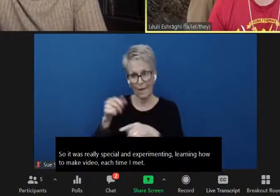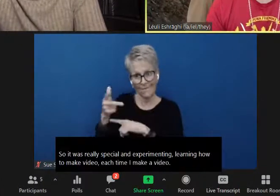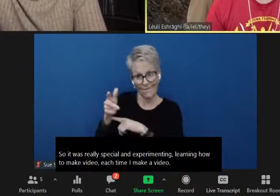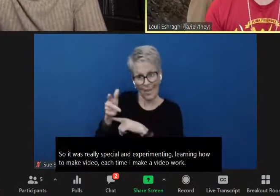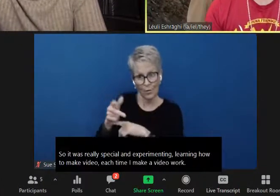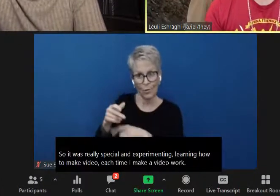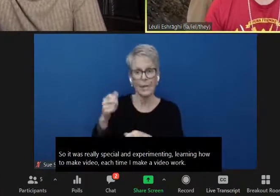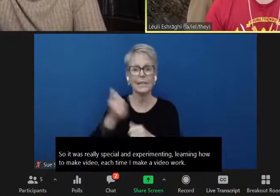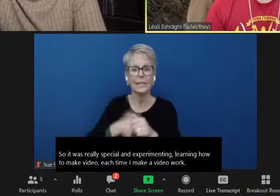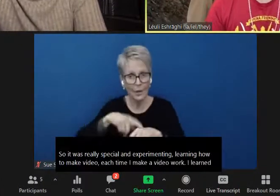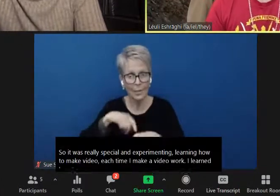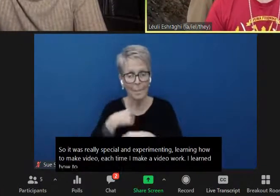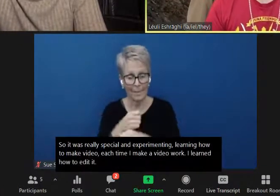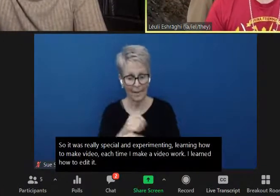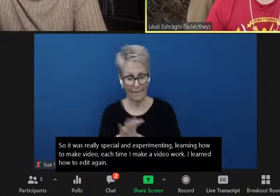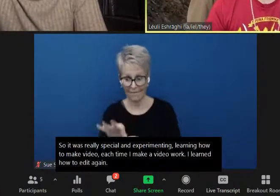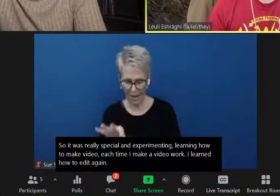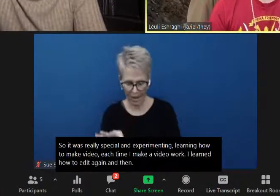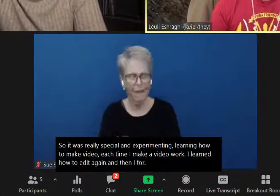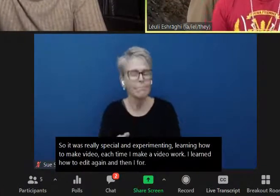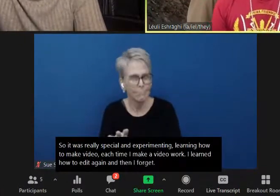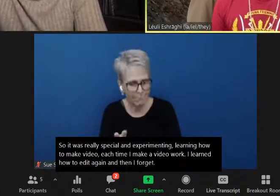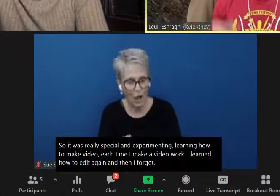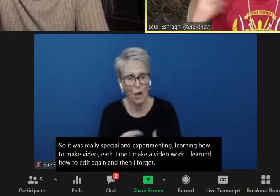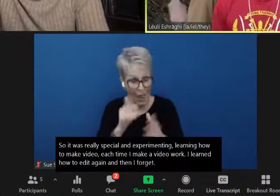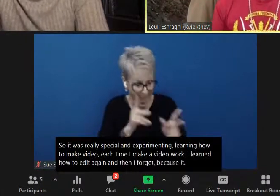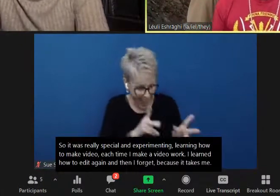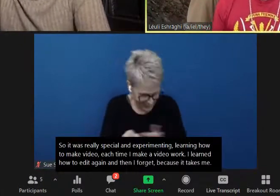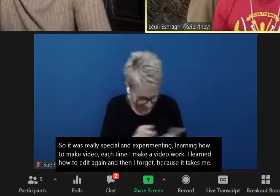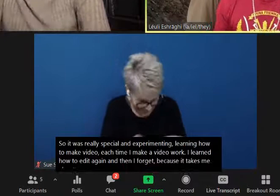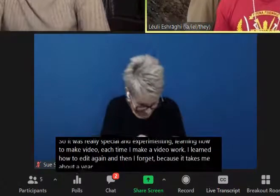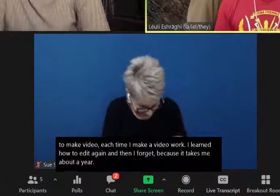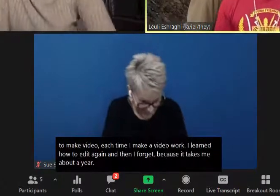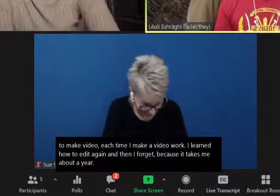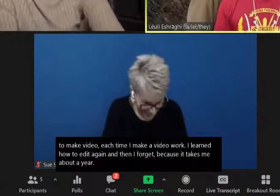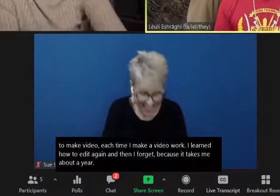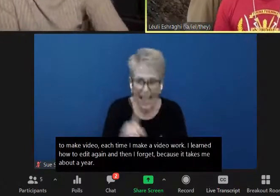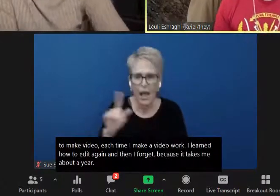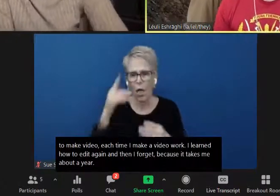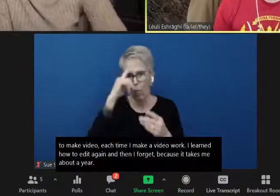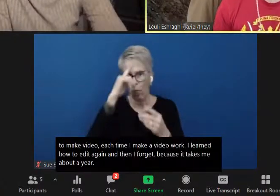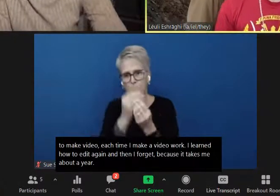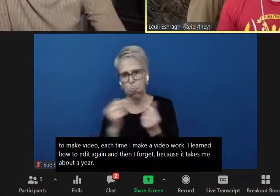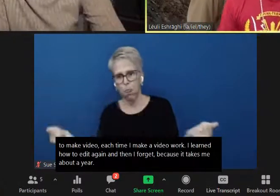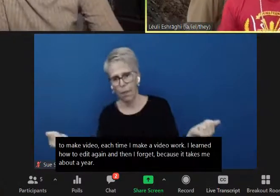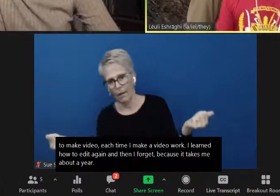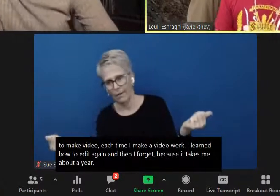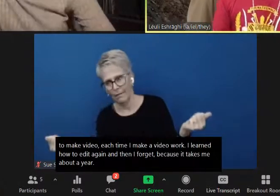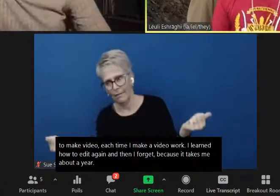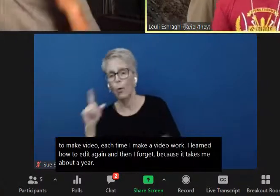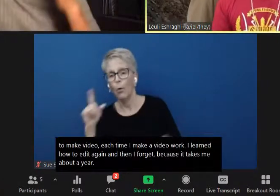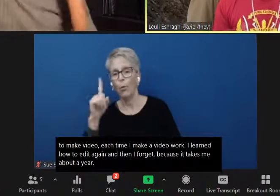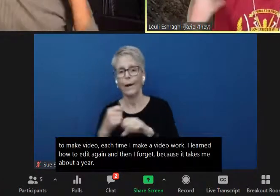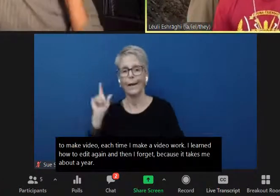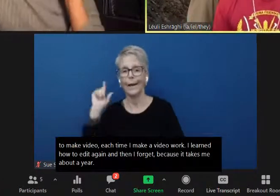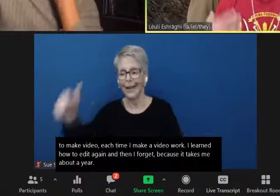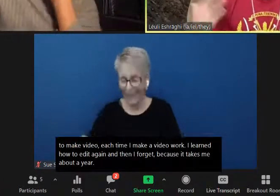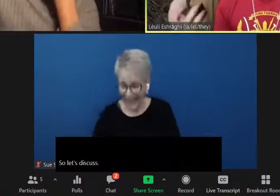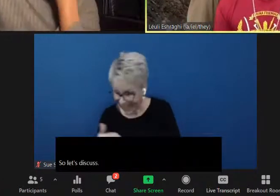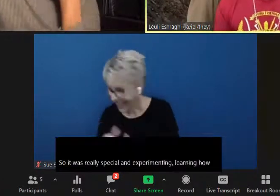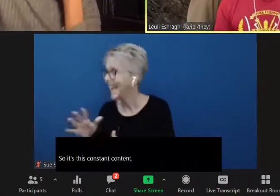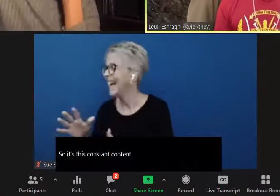video work, I learn how to edit again, and then I forget, because it takes me about a year to make another one. So it's